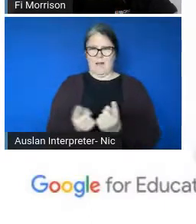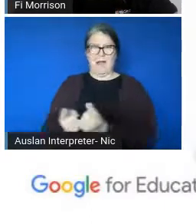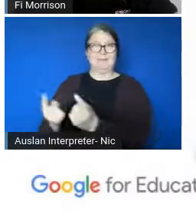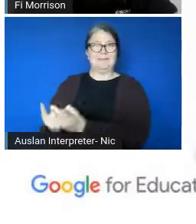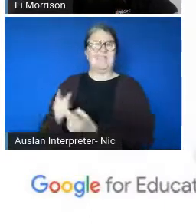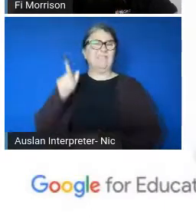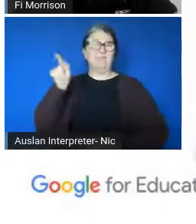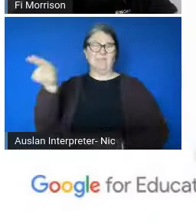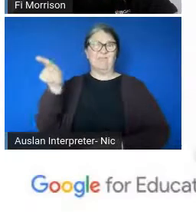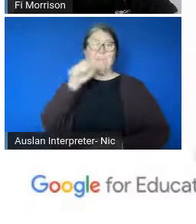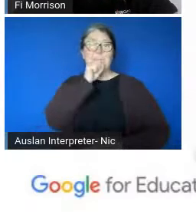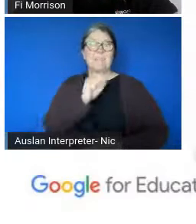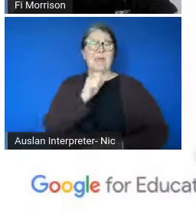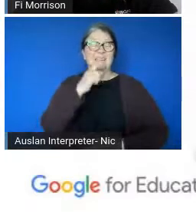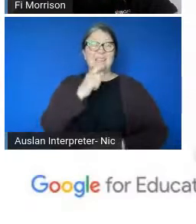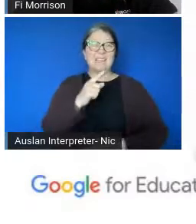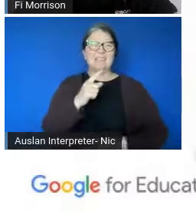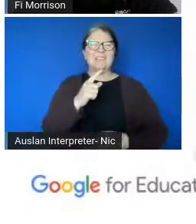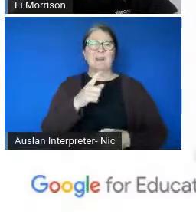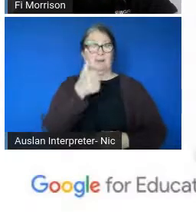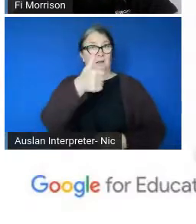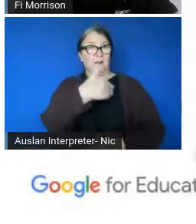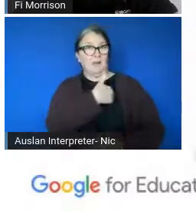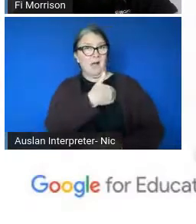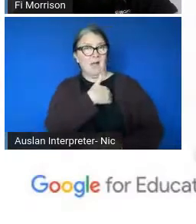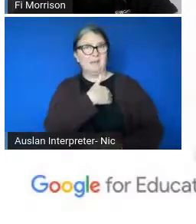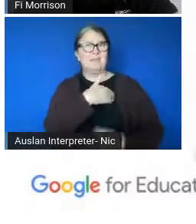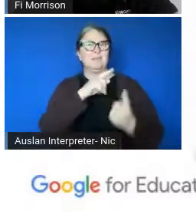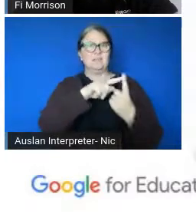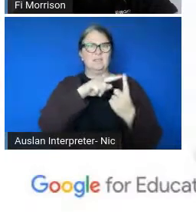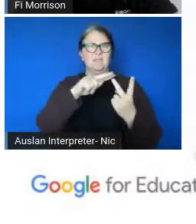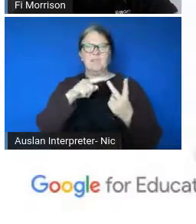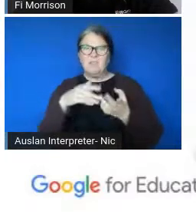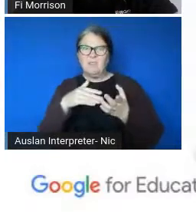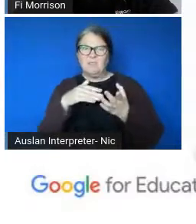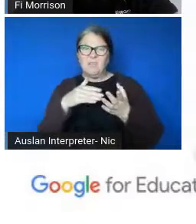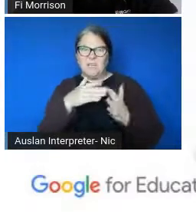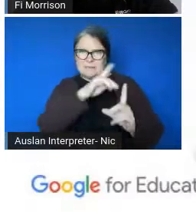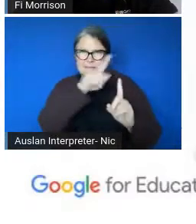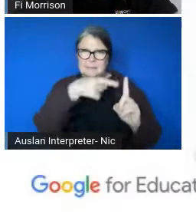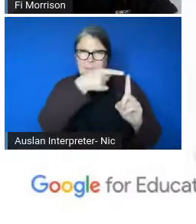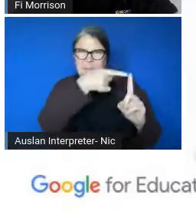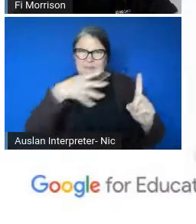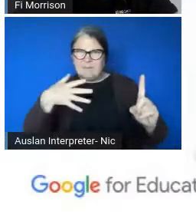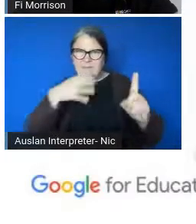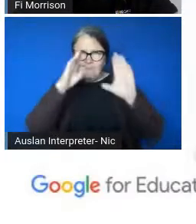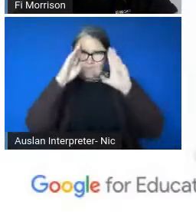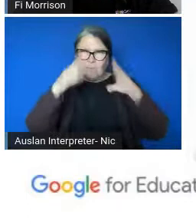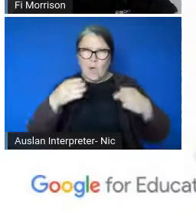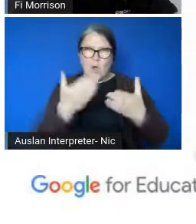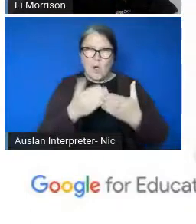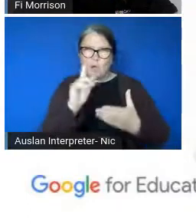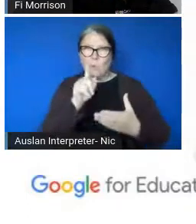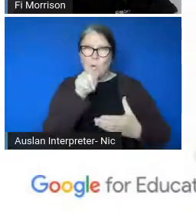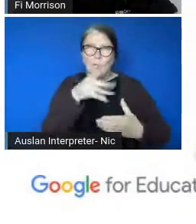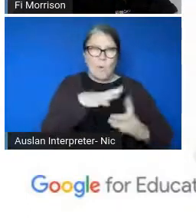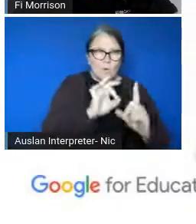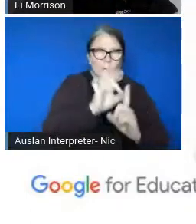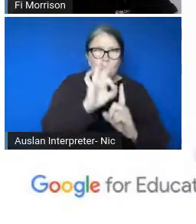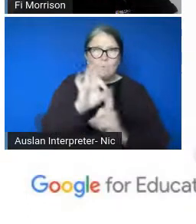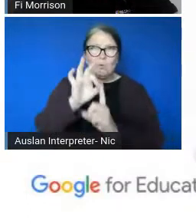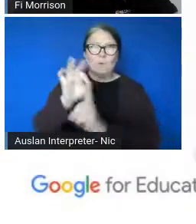realistic, specific, focusing in on the things you can improve, and helpful, moving from feedback to